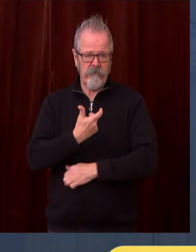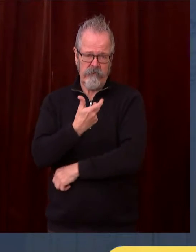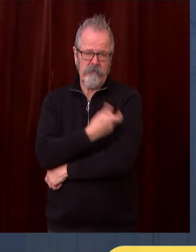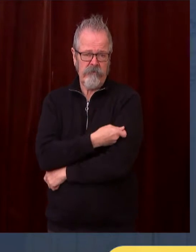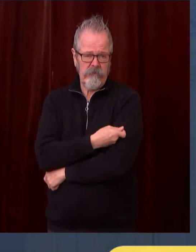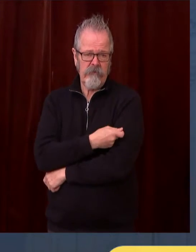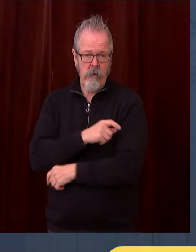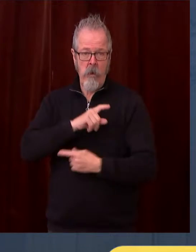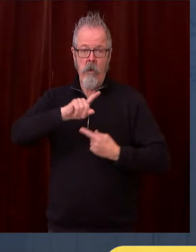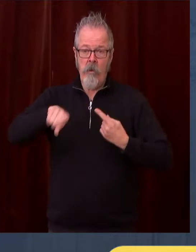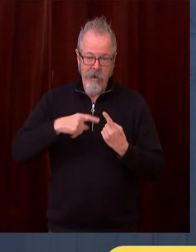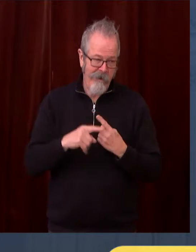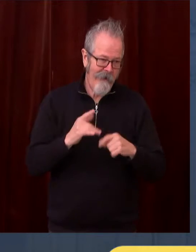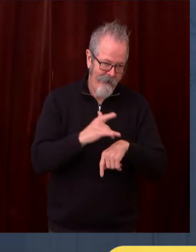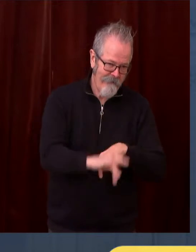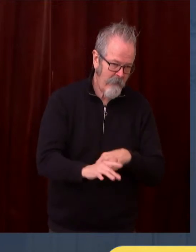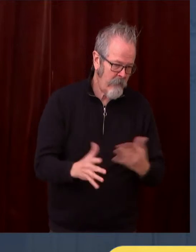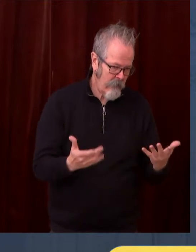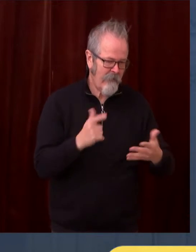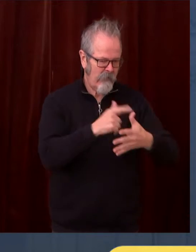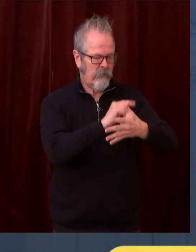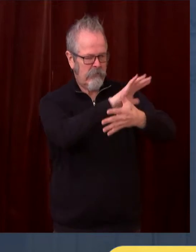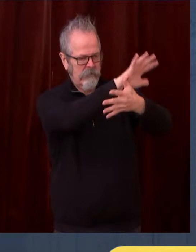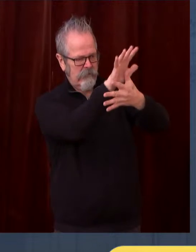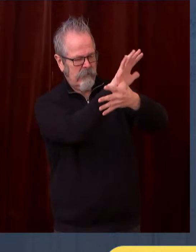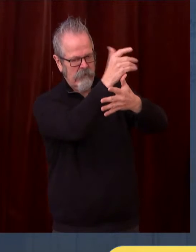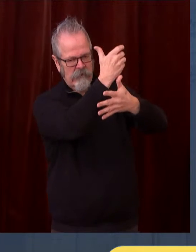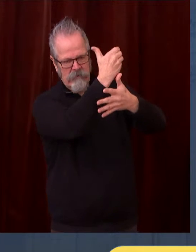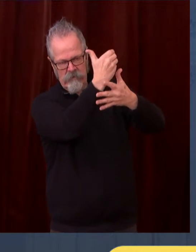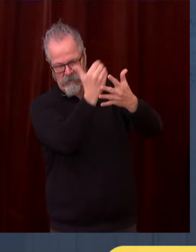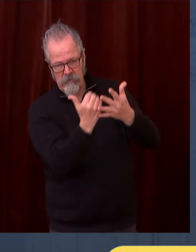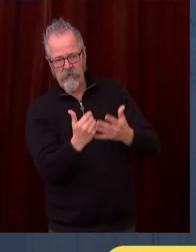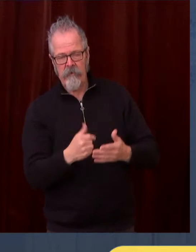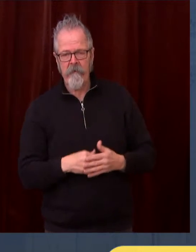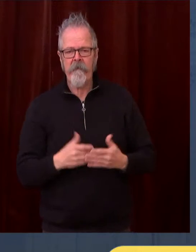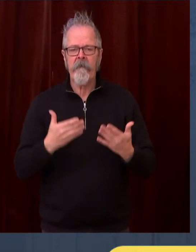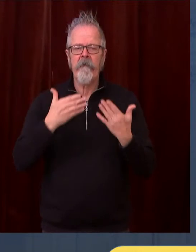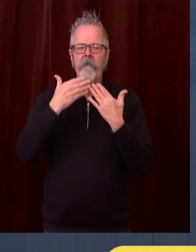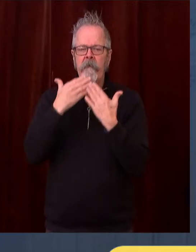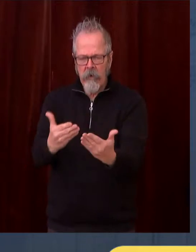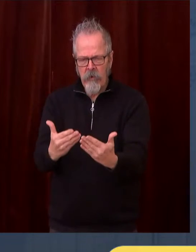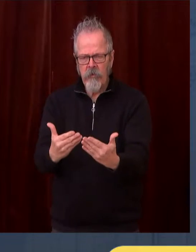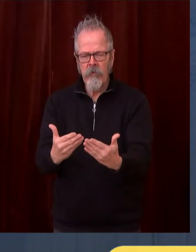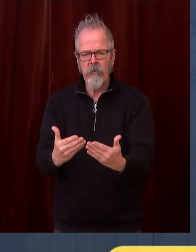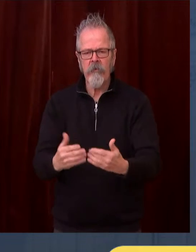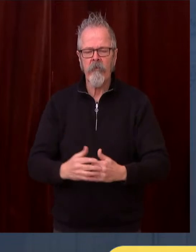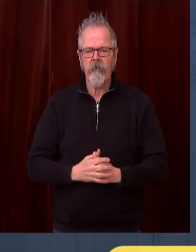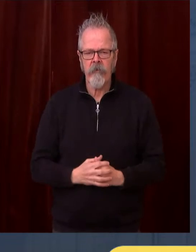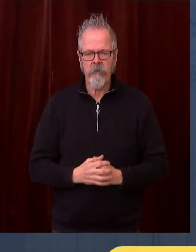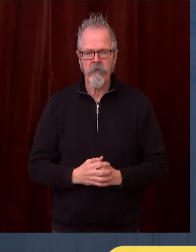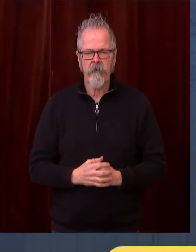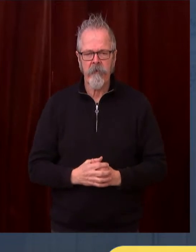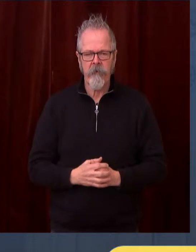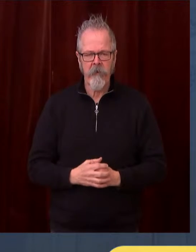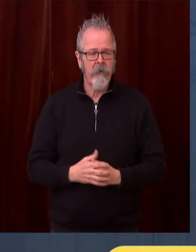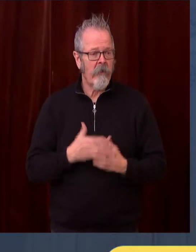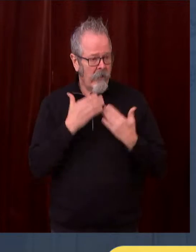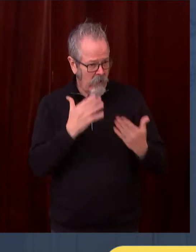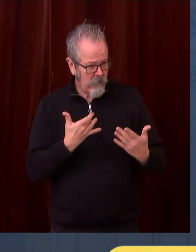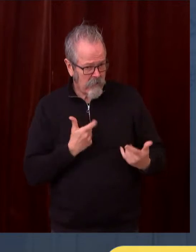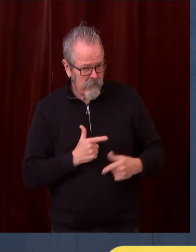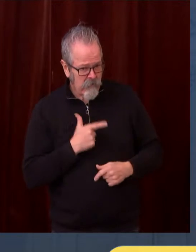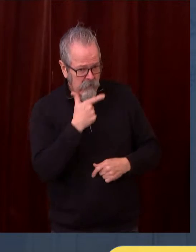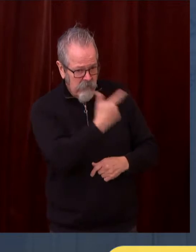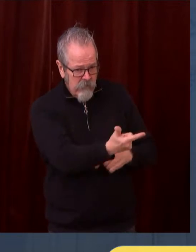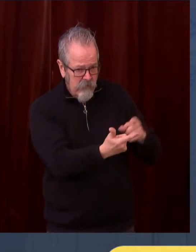Yes, thank you, Governor. As was mentioned, our work group was tasked with assessing the safety